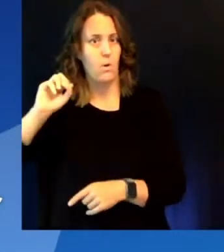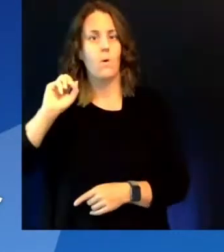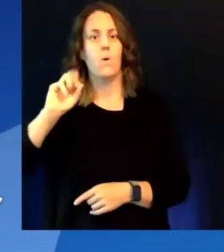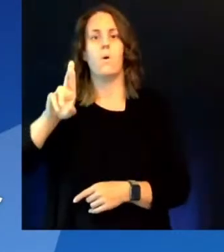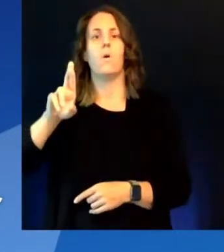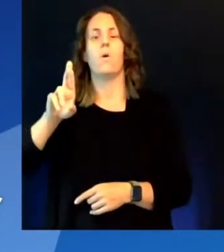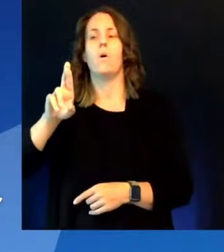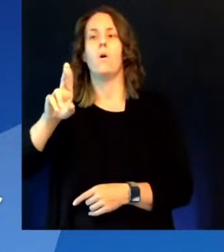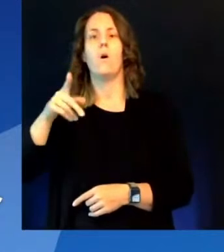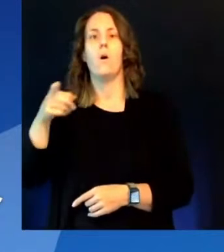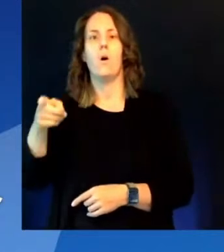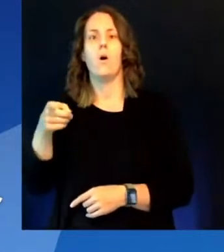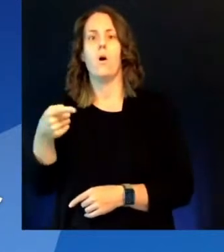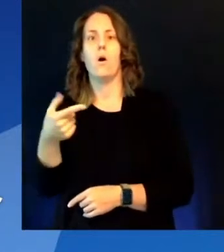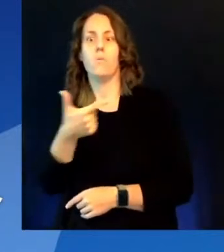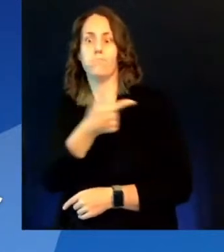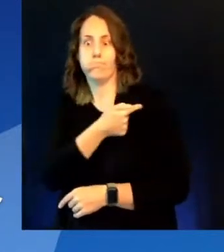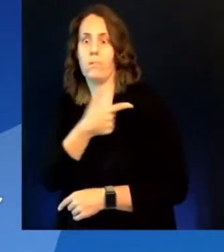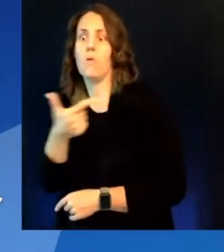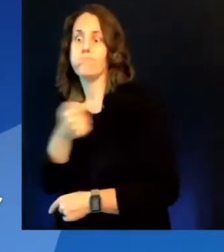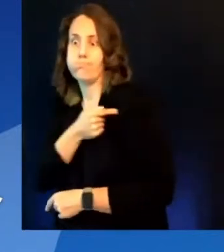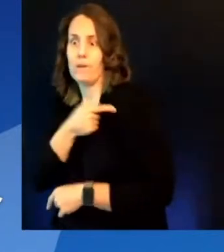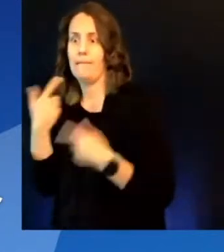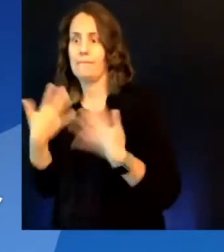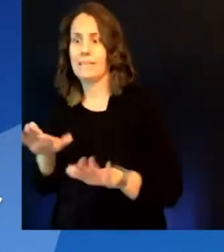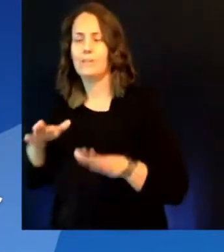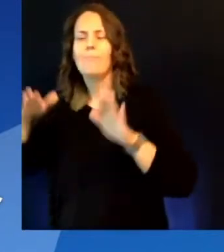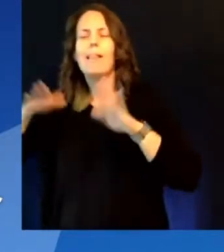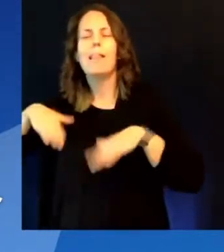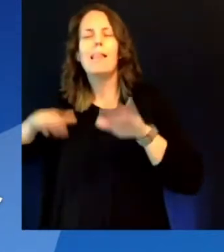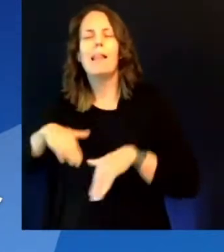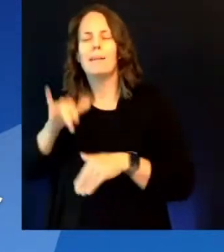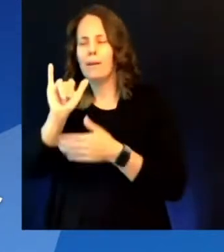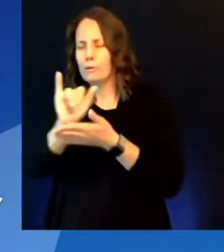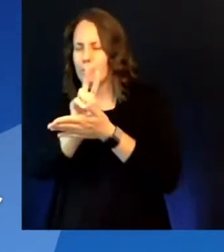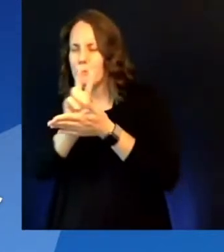when you're considered fully vaccinated? Thank you.